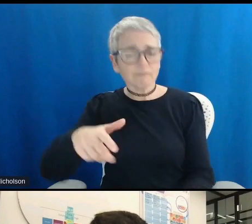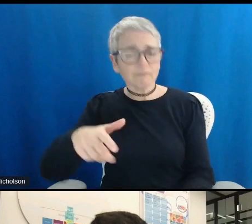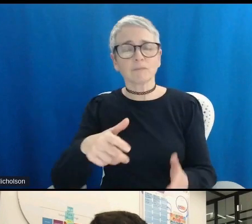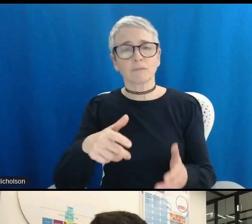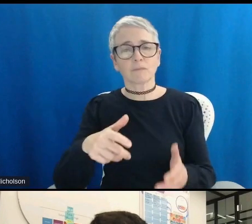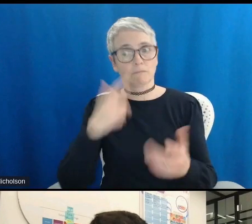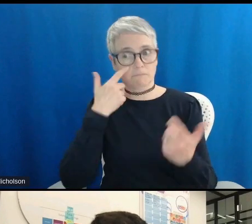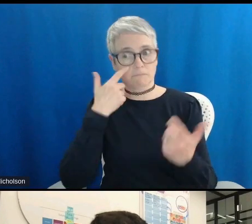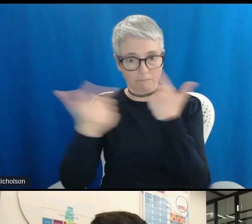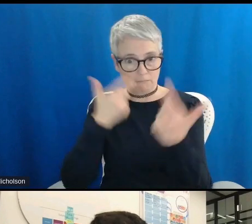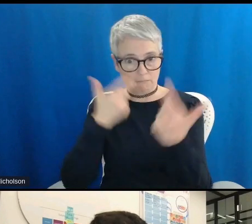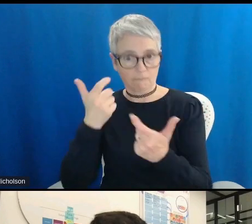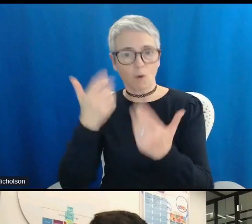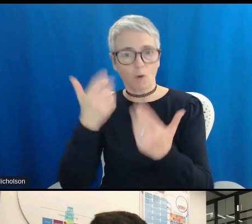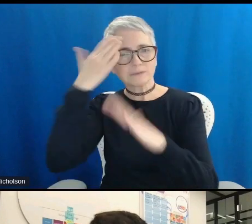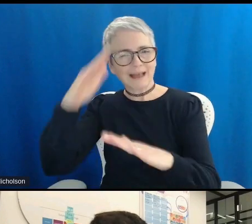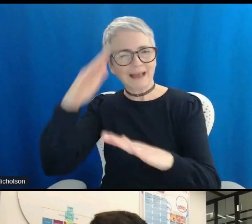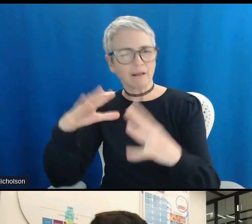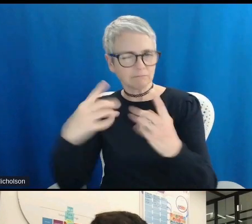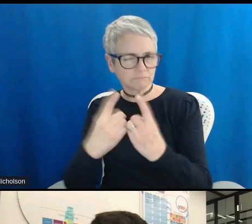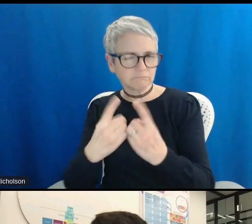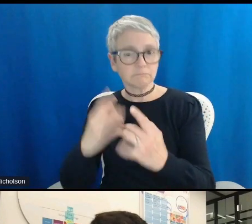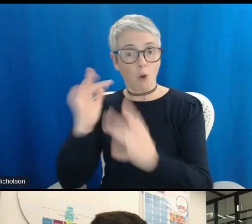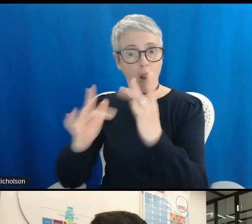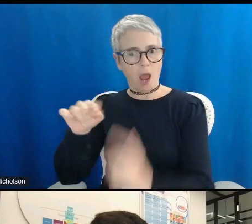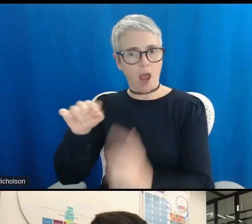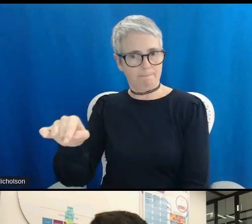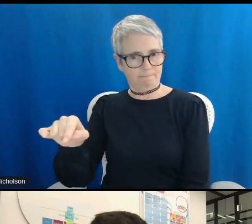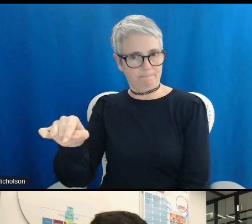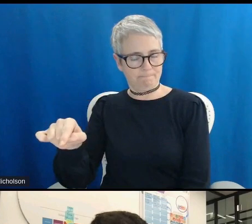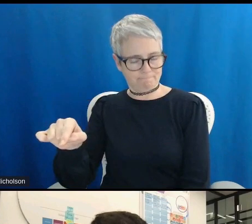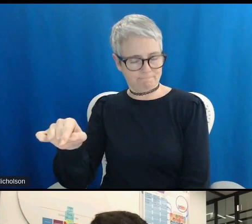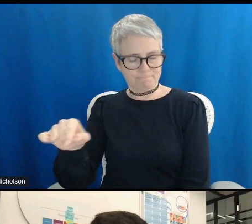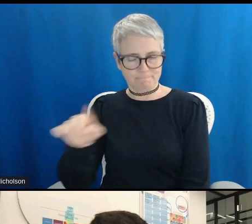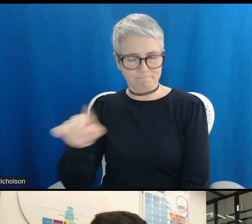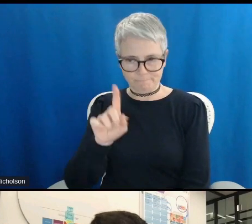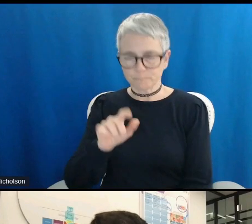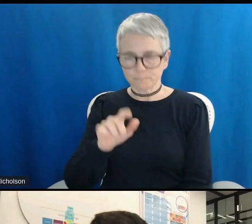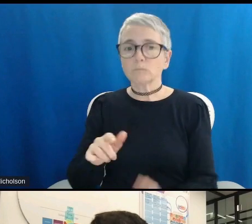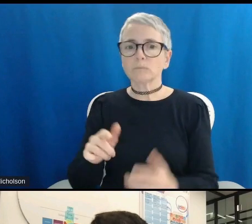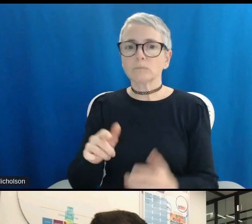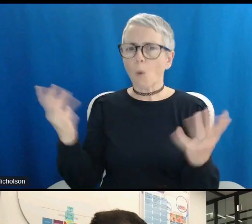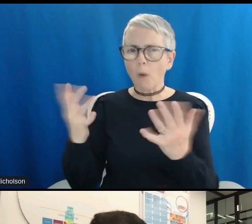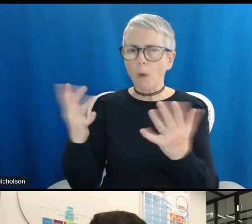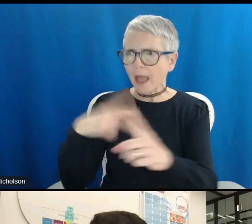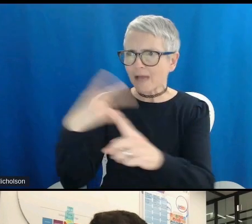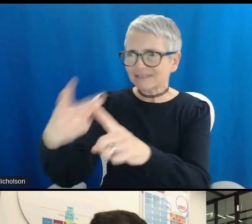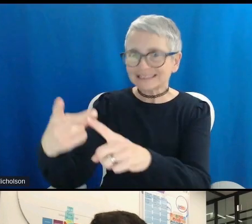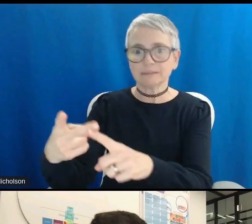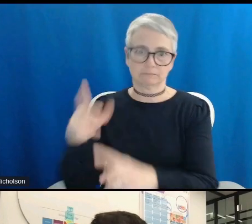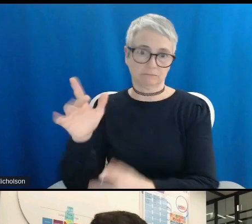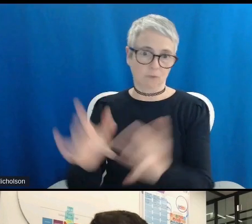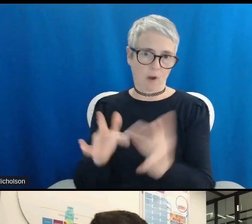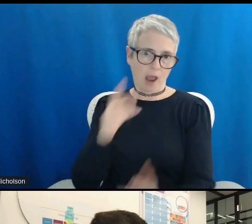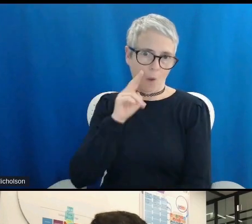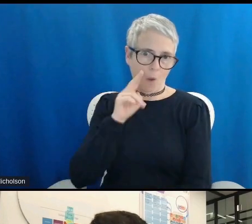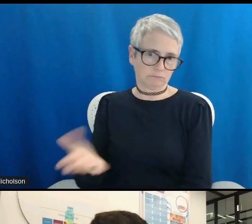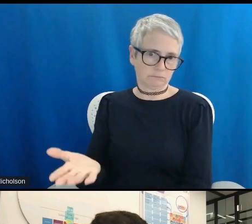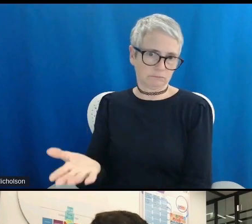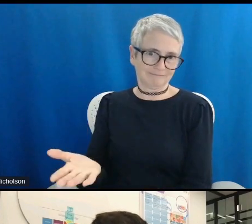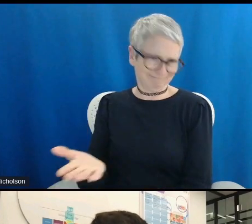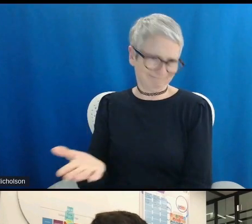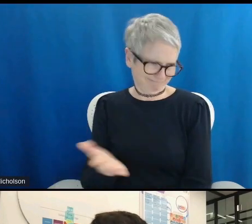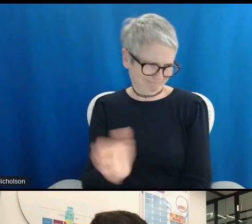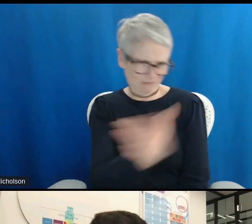accessible hotels online. People are looking up destinations to visit online. Almost everybody does that.